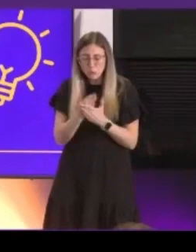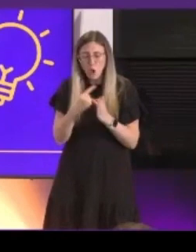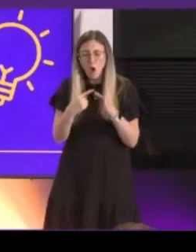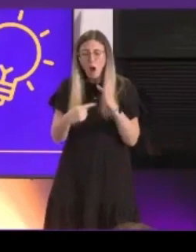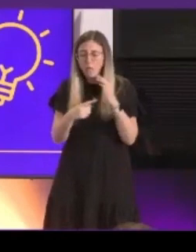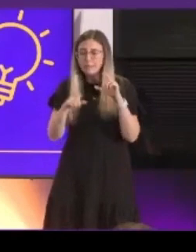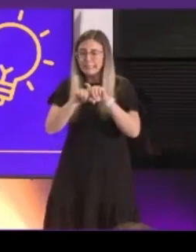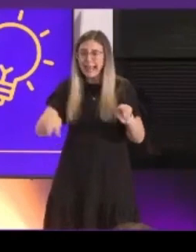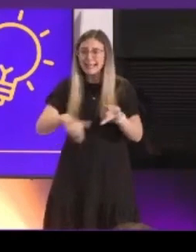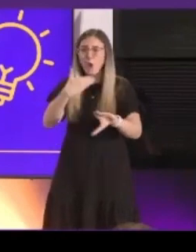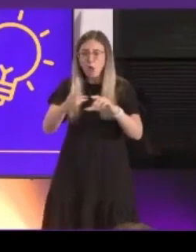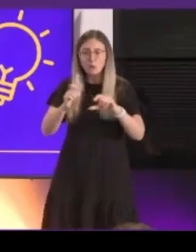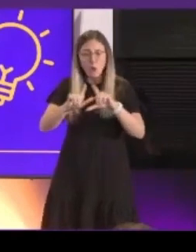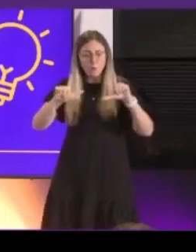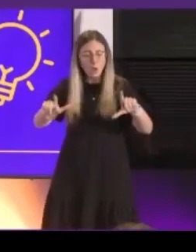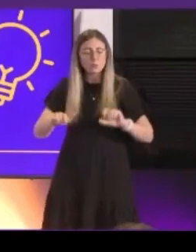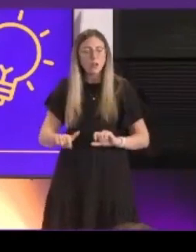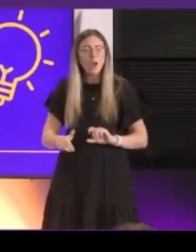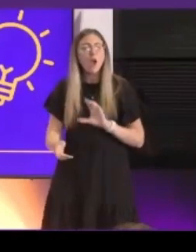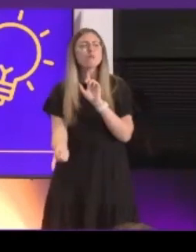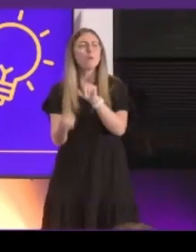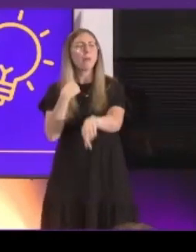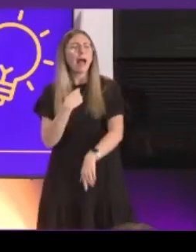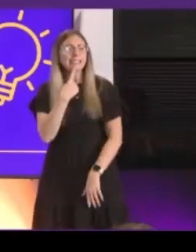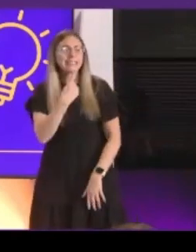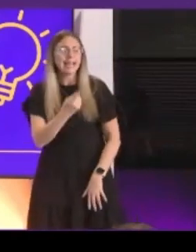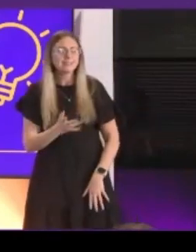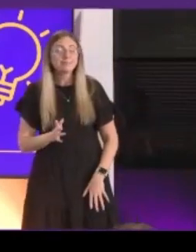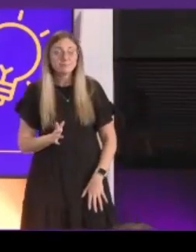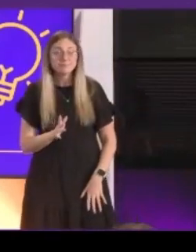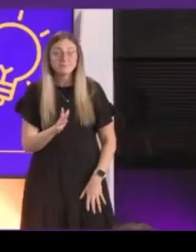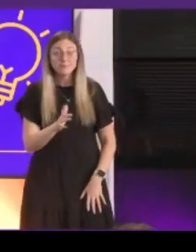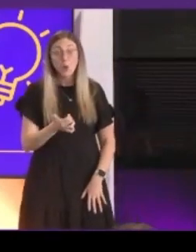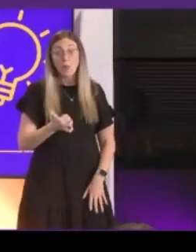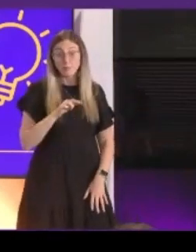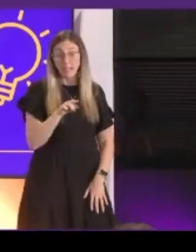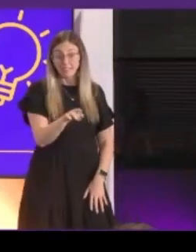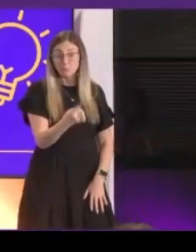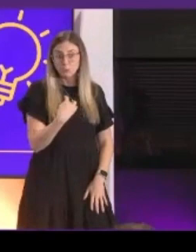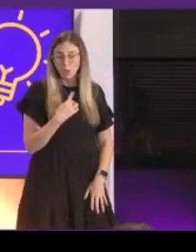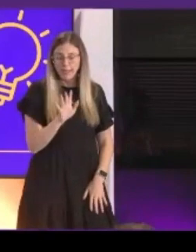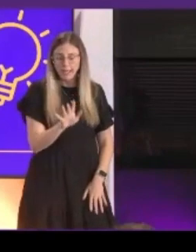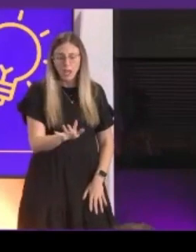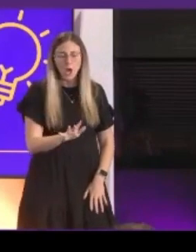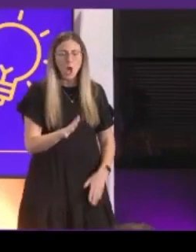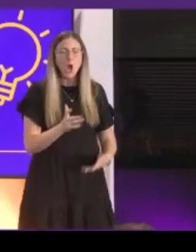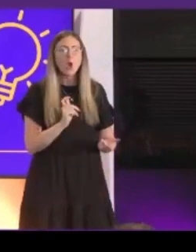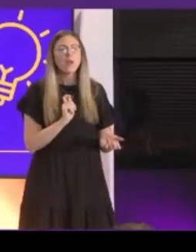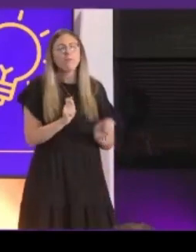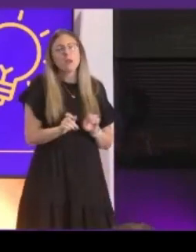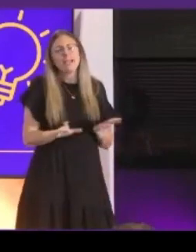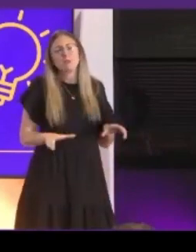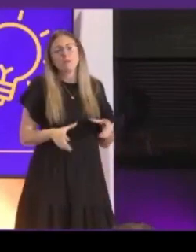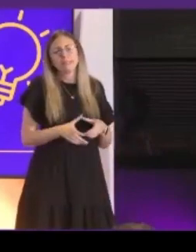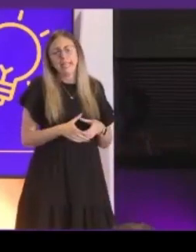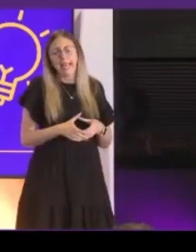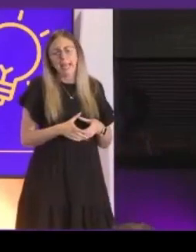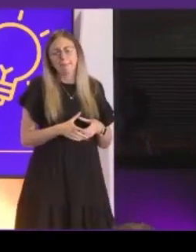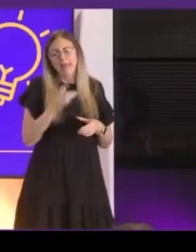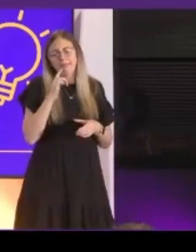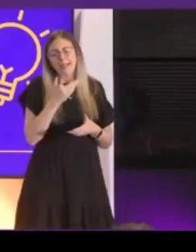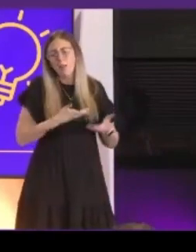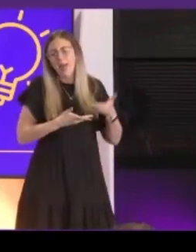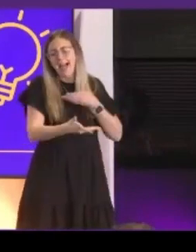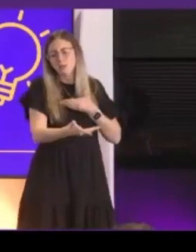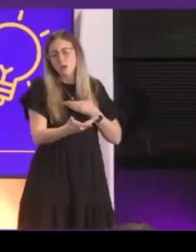media accessible. And she came back to me and she said, and you will be predicting this already, oh, we've had a change of team, and maybe on the handover,